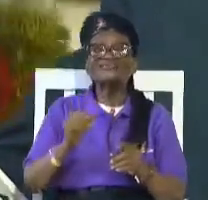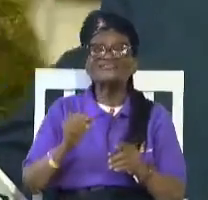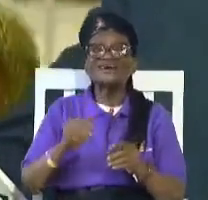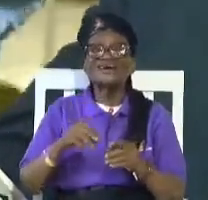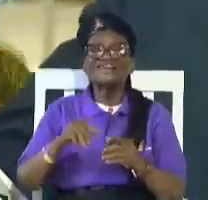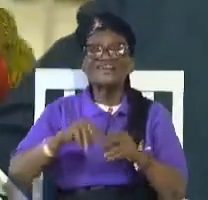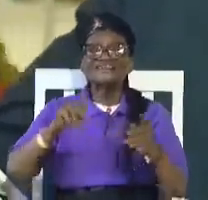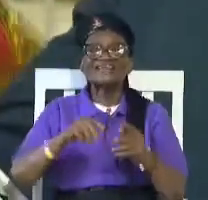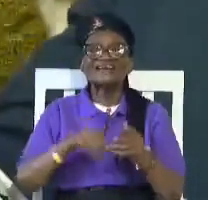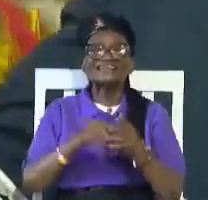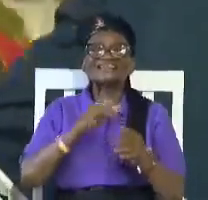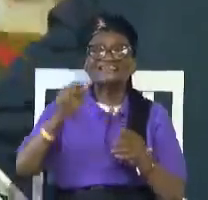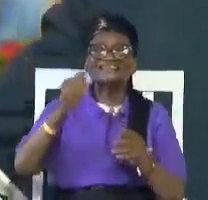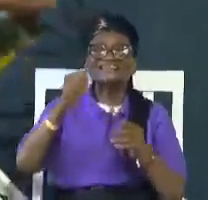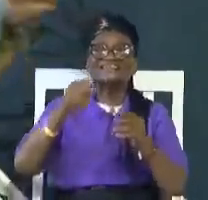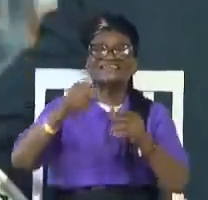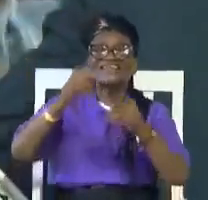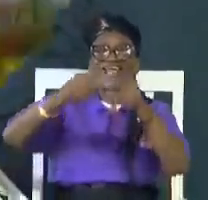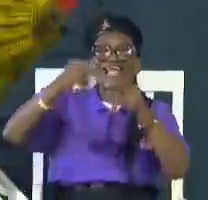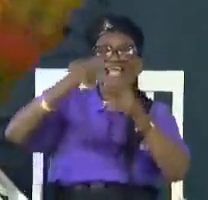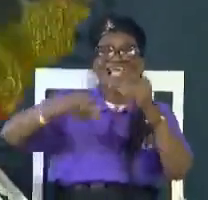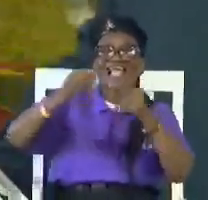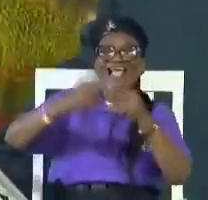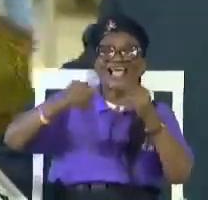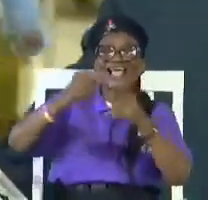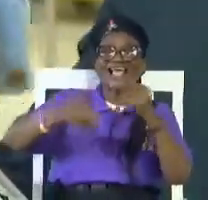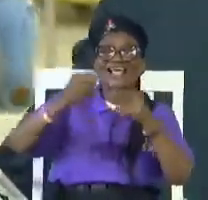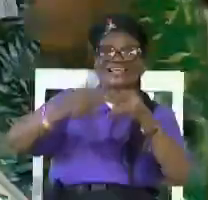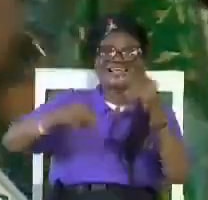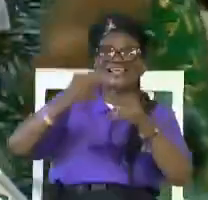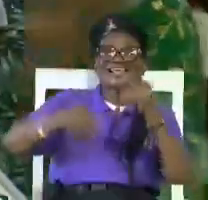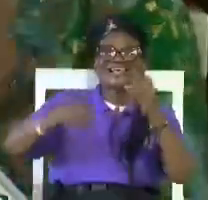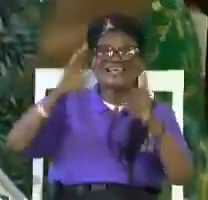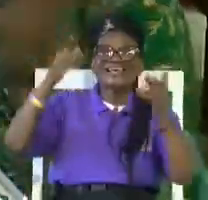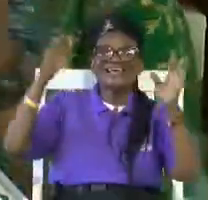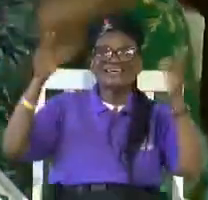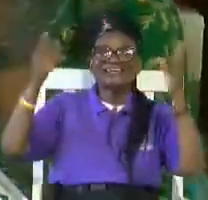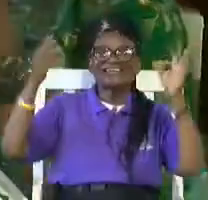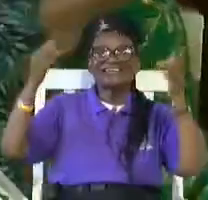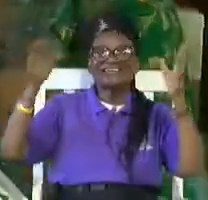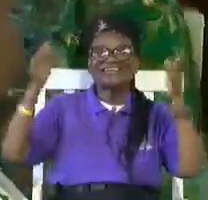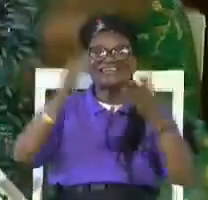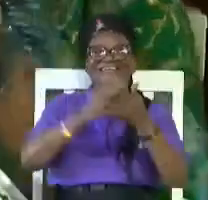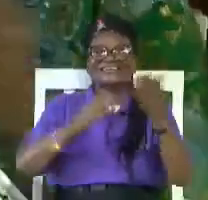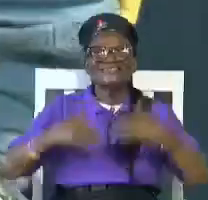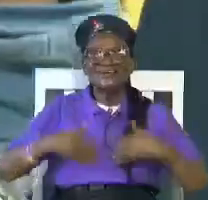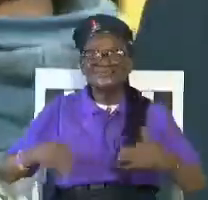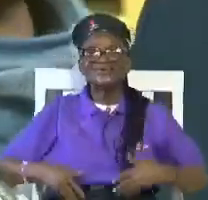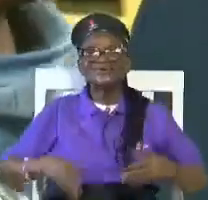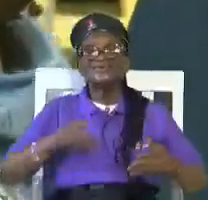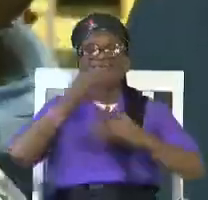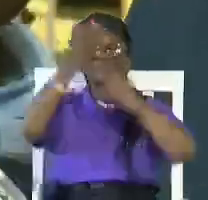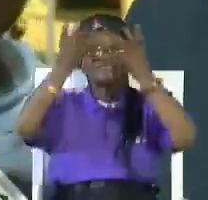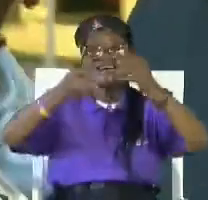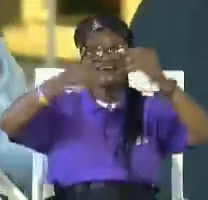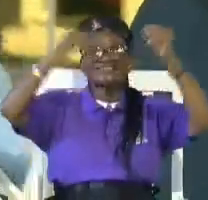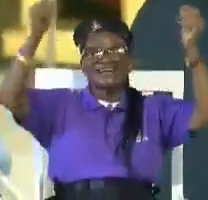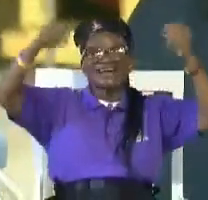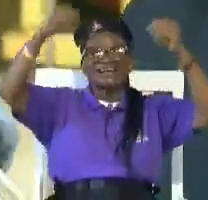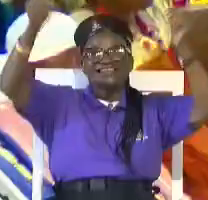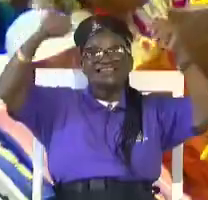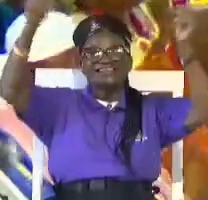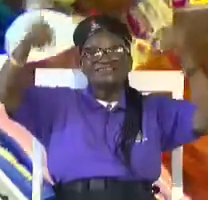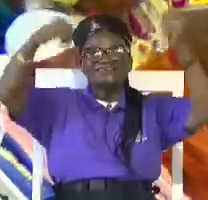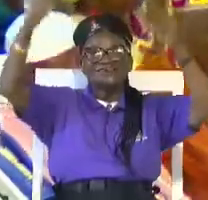egg. This is the egg. So healthy. Somebody shout hallelujah!